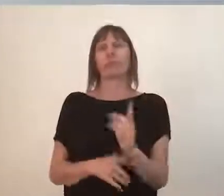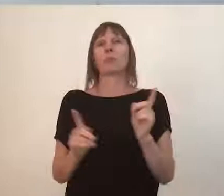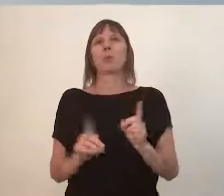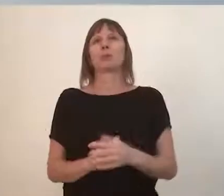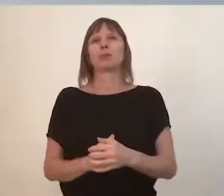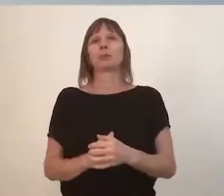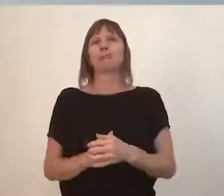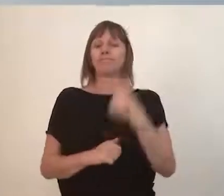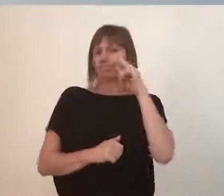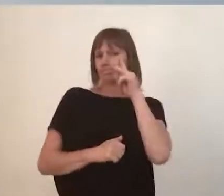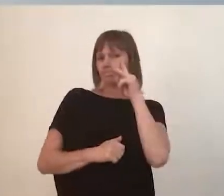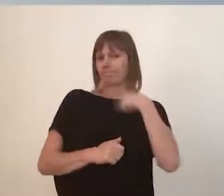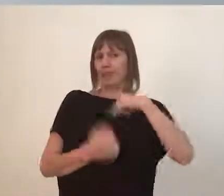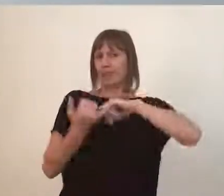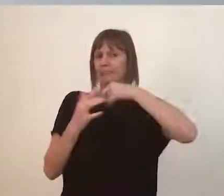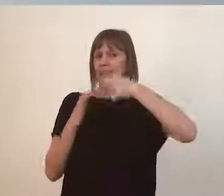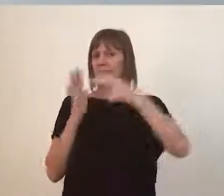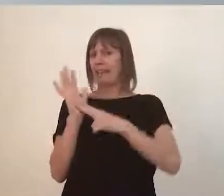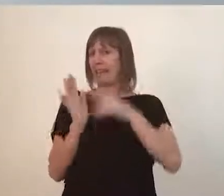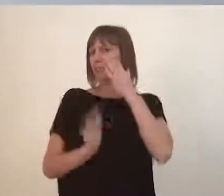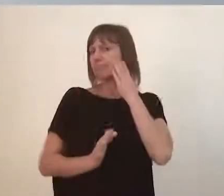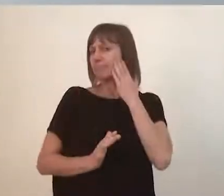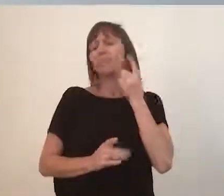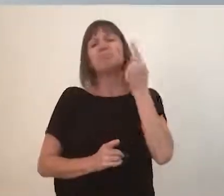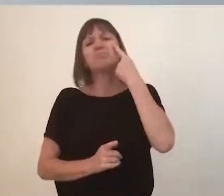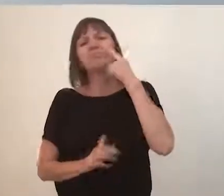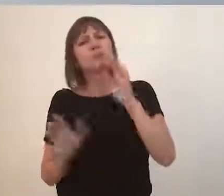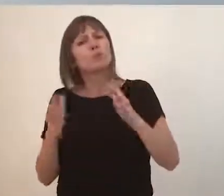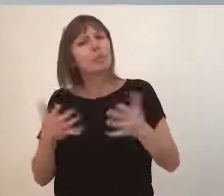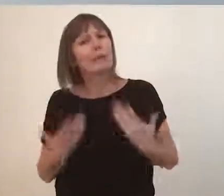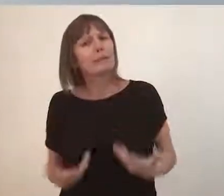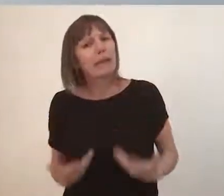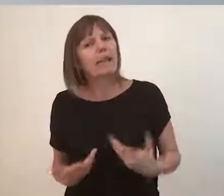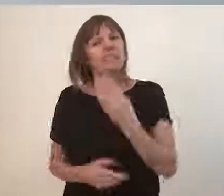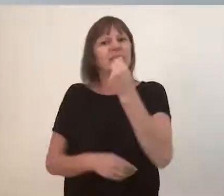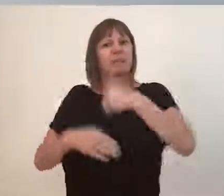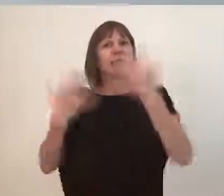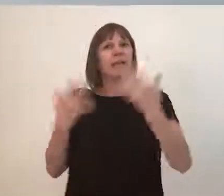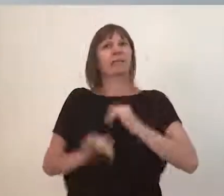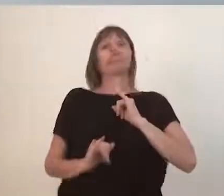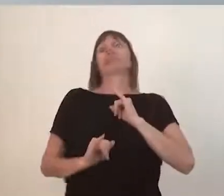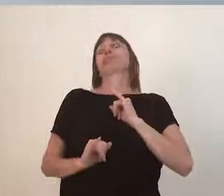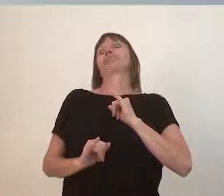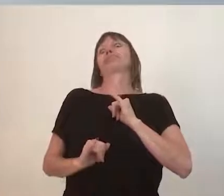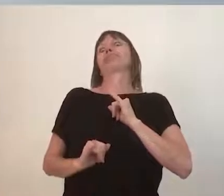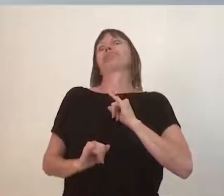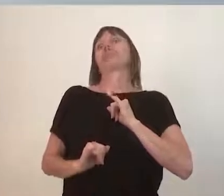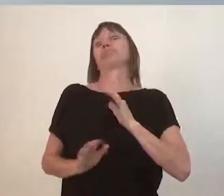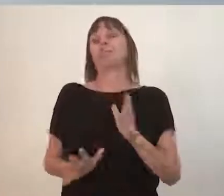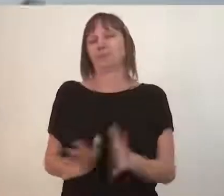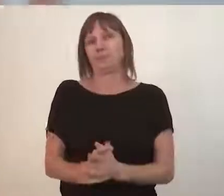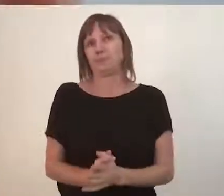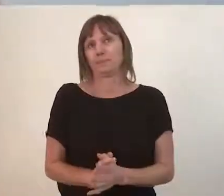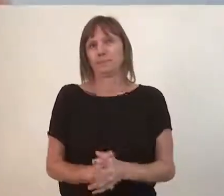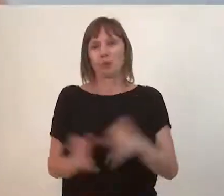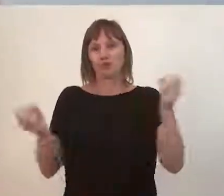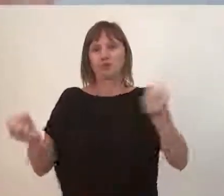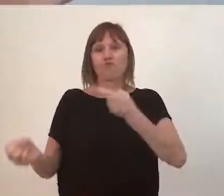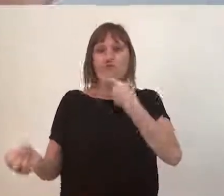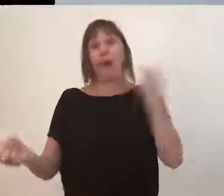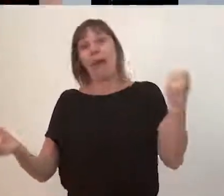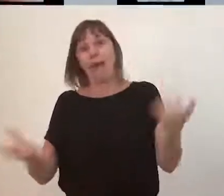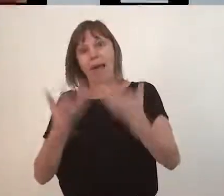up my face. And so what I do is I look at my skin. It's actually not looking too bad today. Some days it's